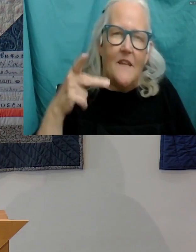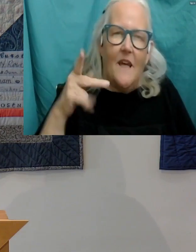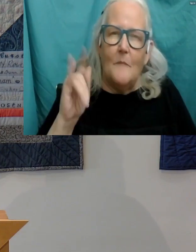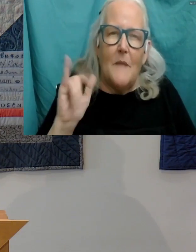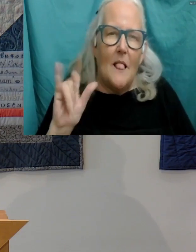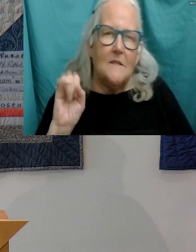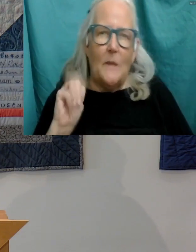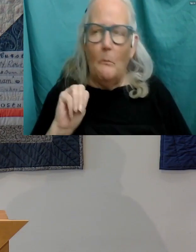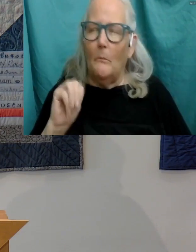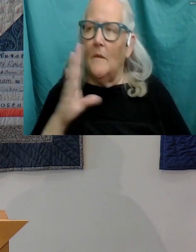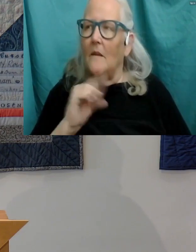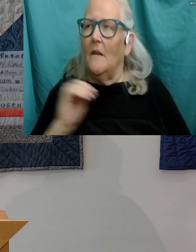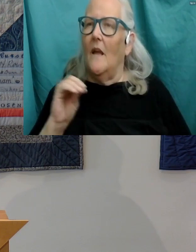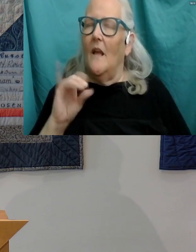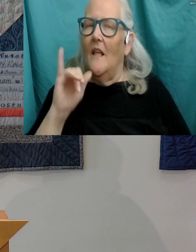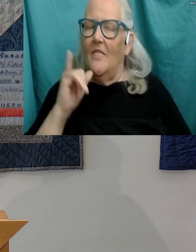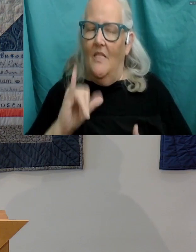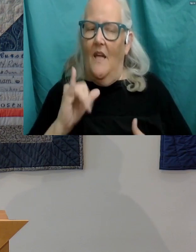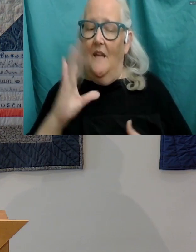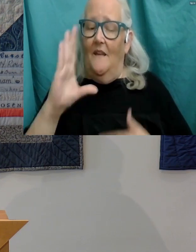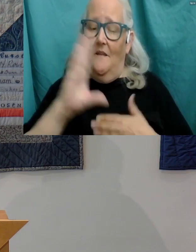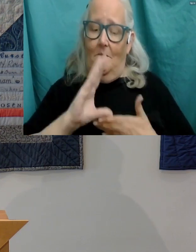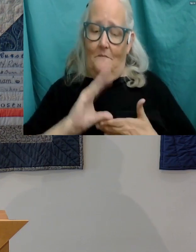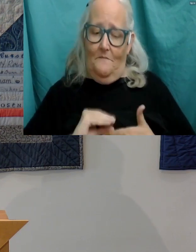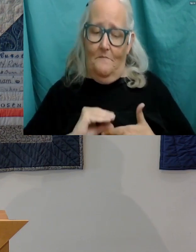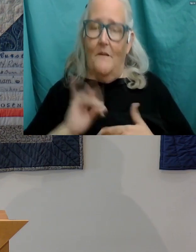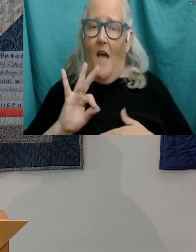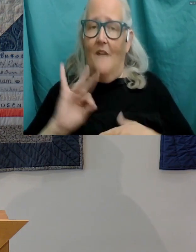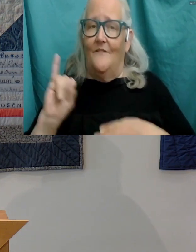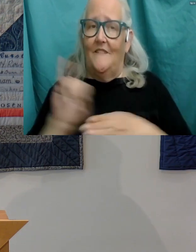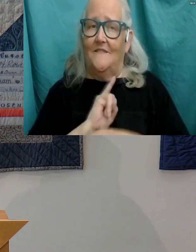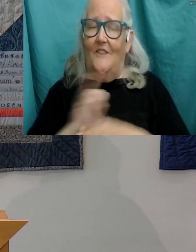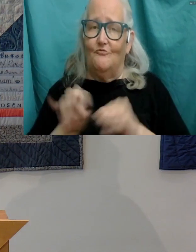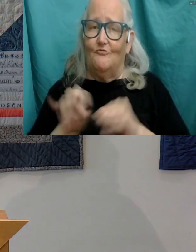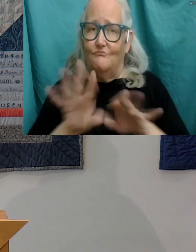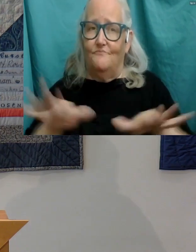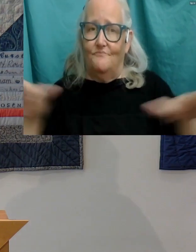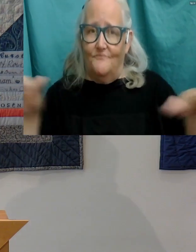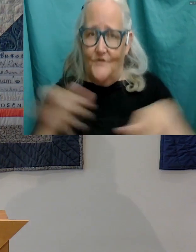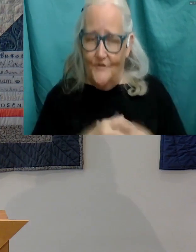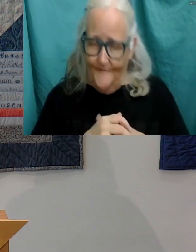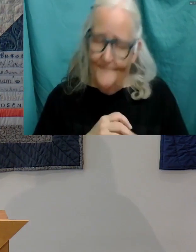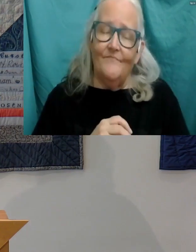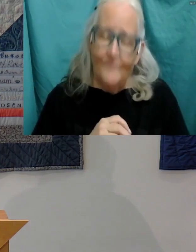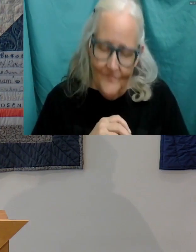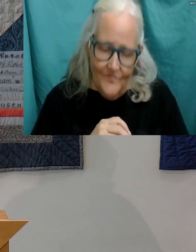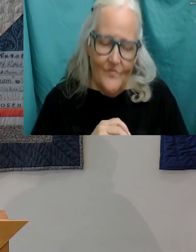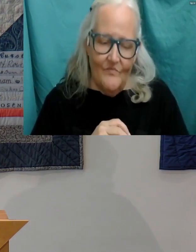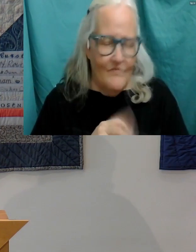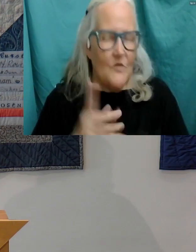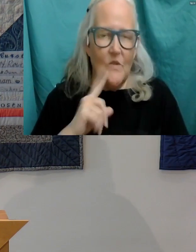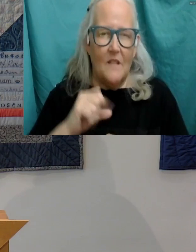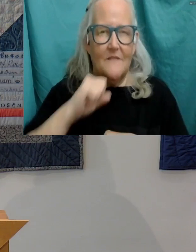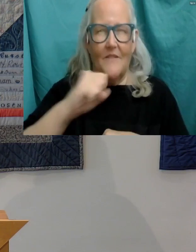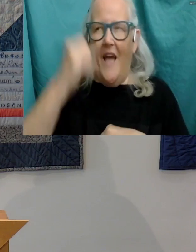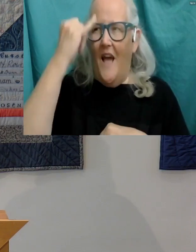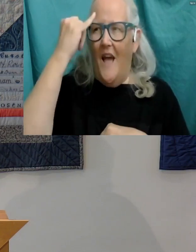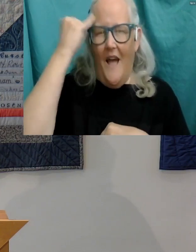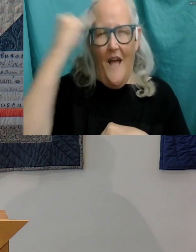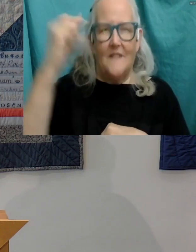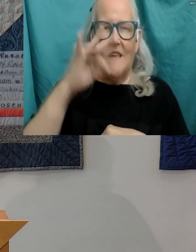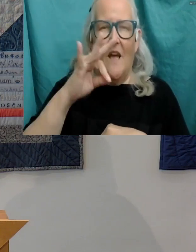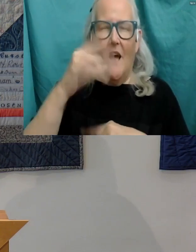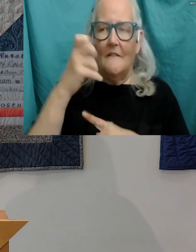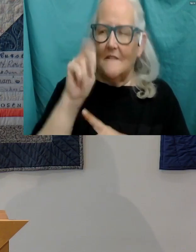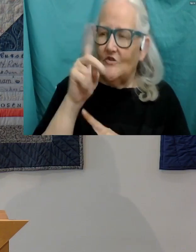of industrialization. Stories that defied rigid notions of gender and sexuality, of what is